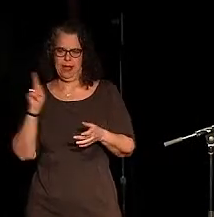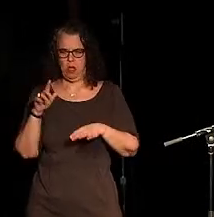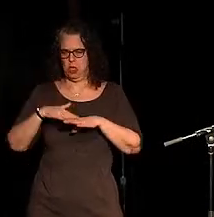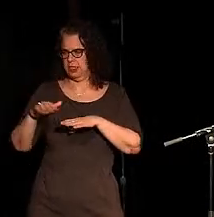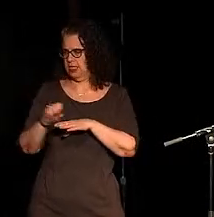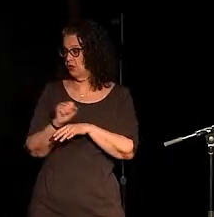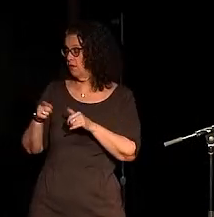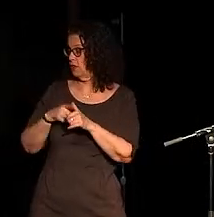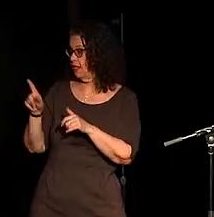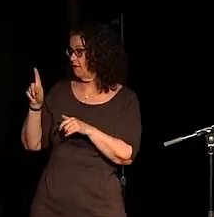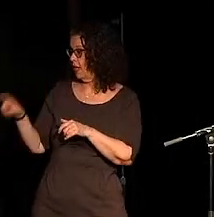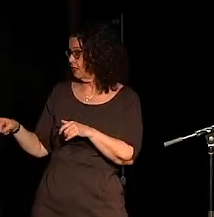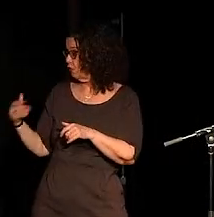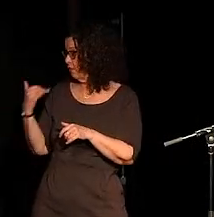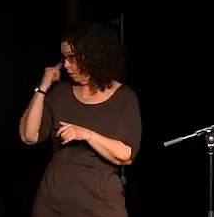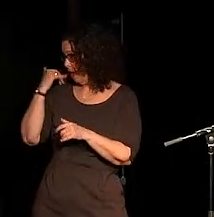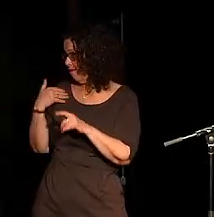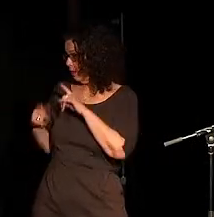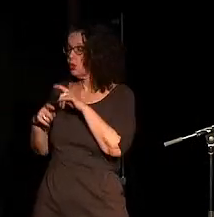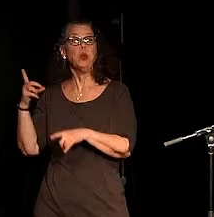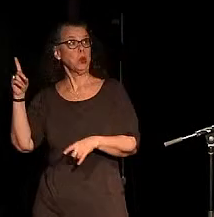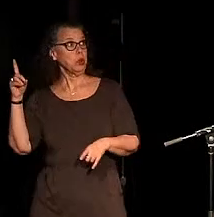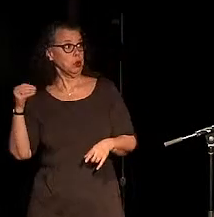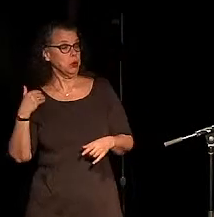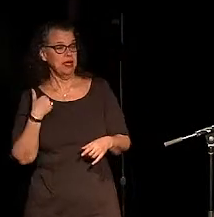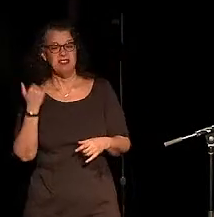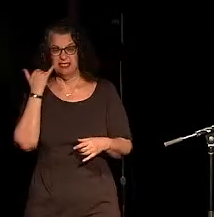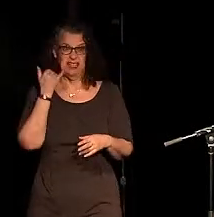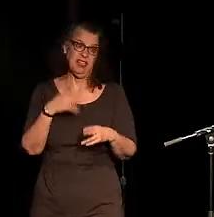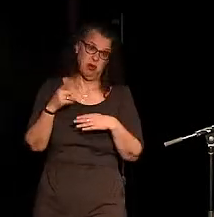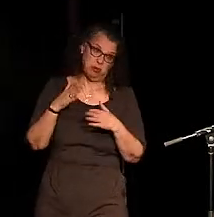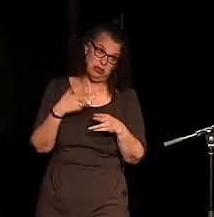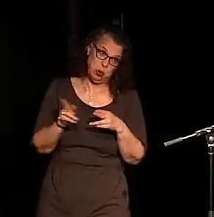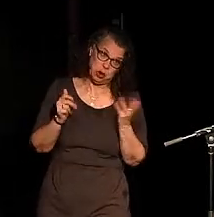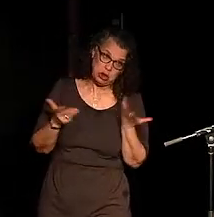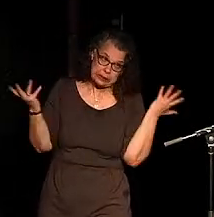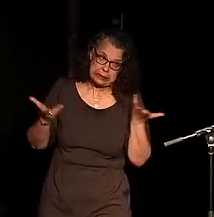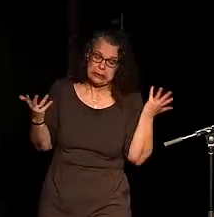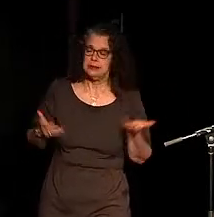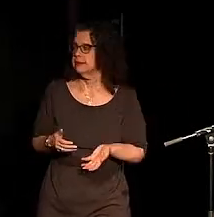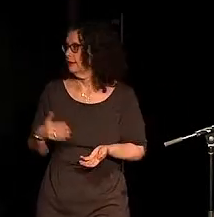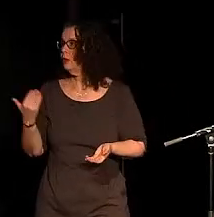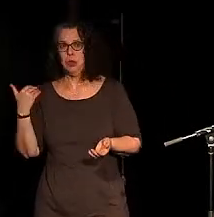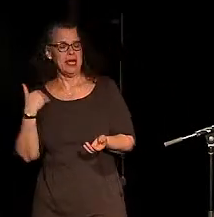are there any questions from the audience? If not, we have a shorter program for you this morning.